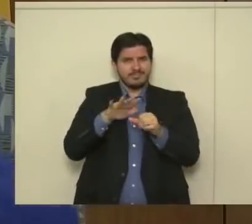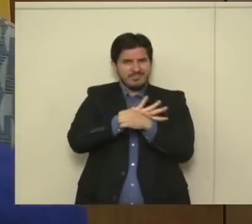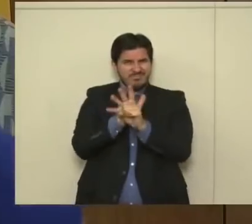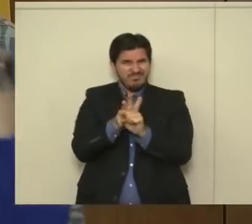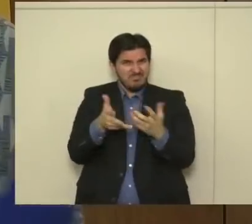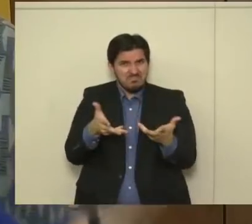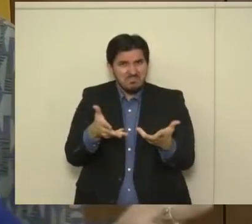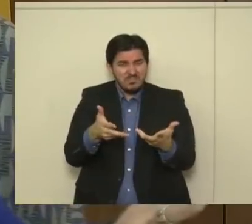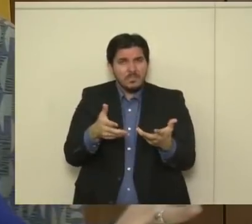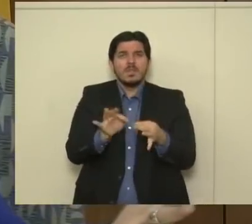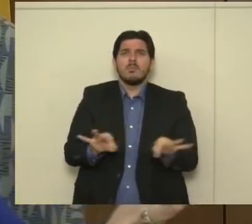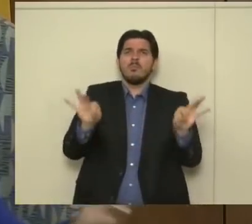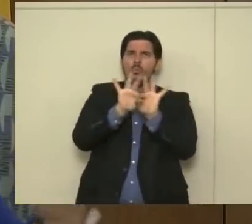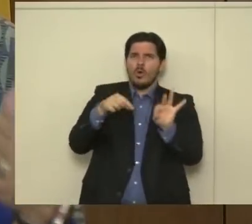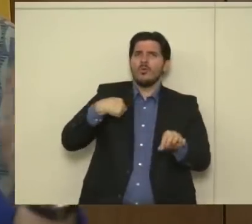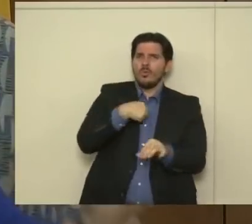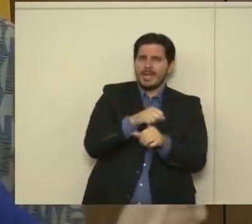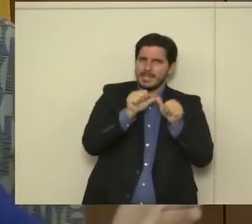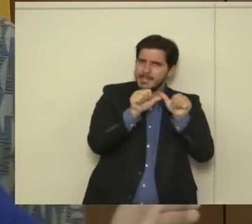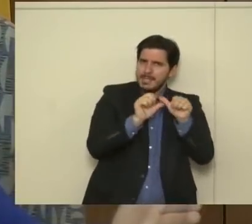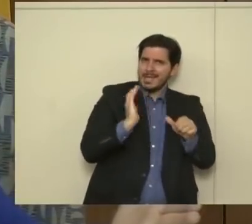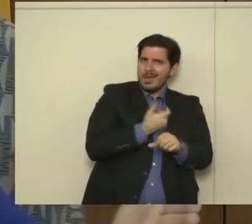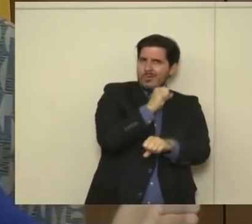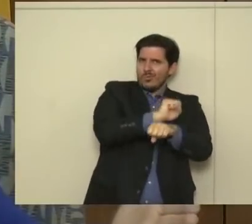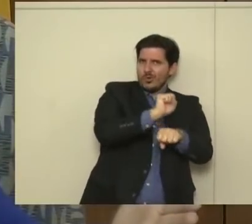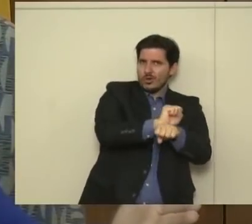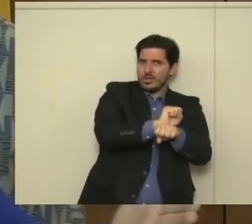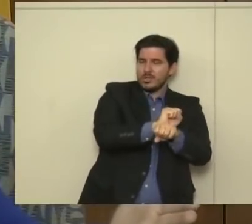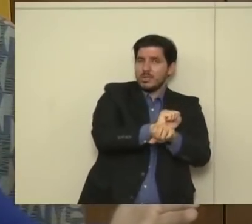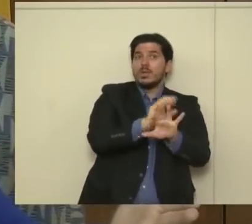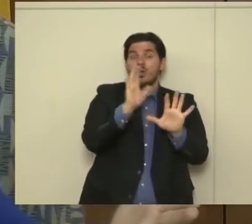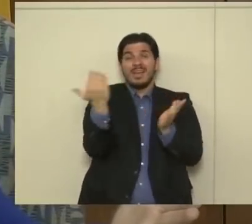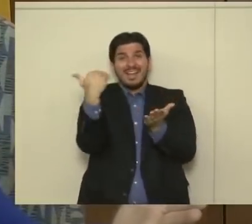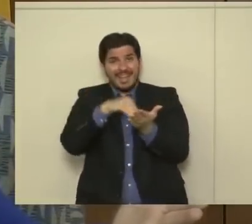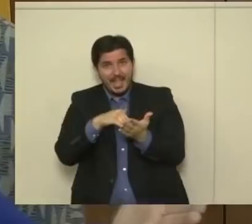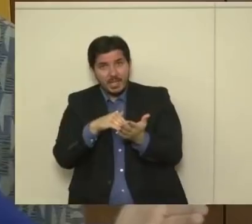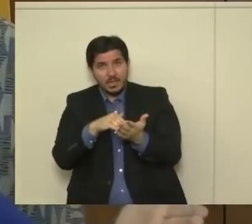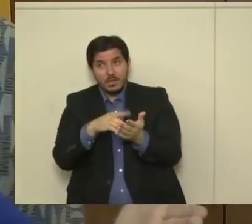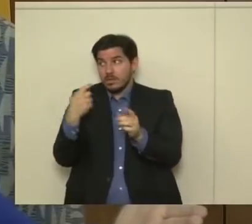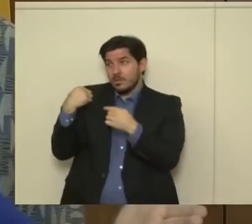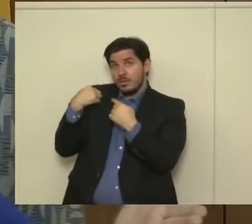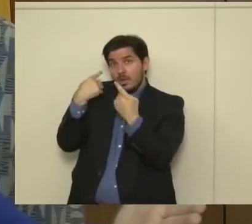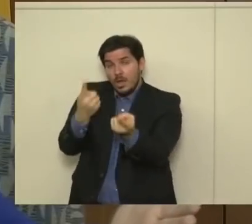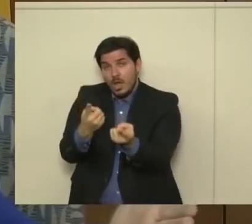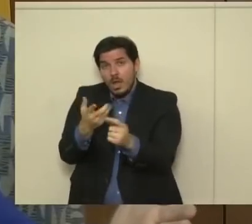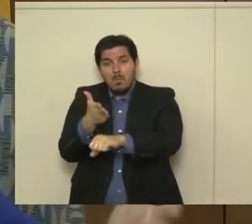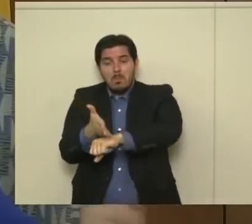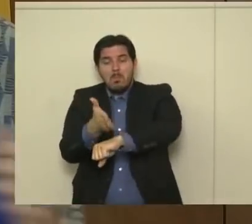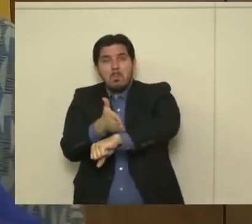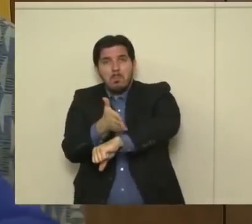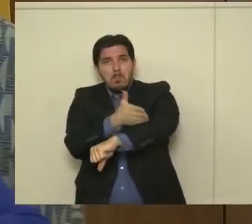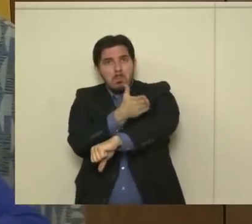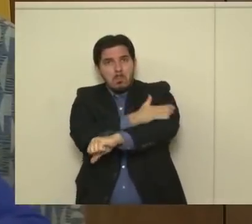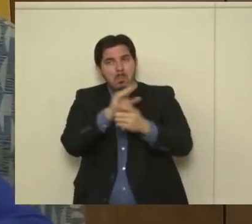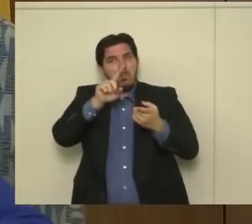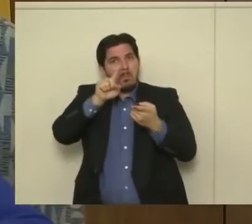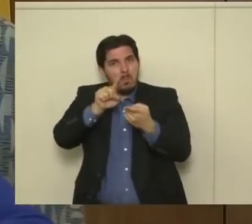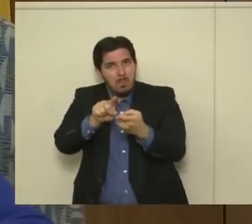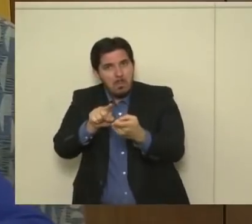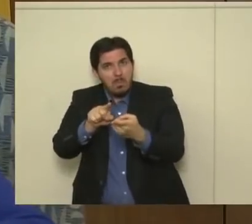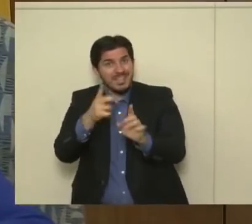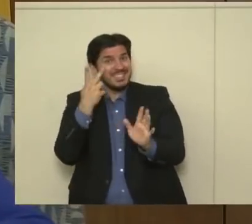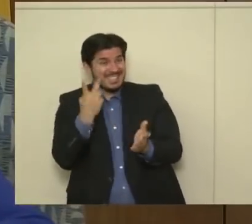folks to be proud and feel good about the work that you're doing and see that it does make a difference, and also be really